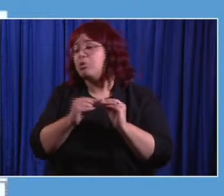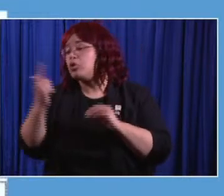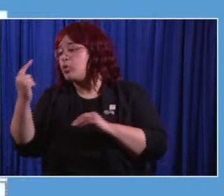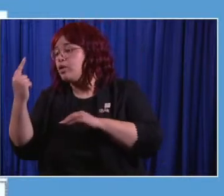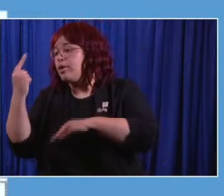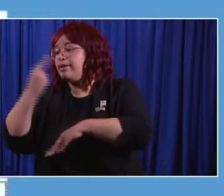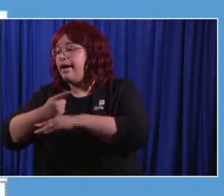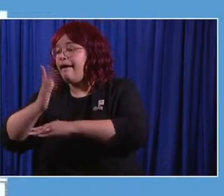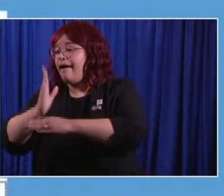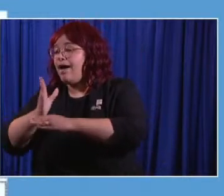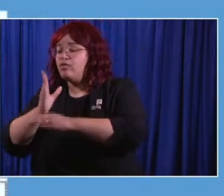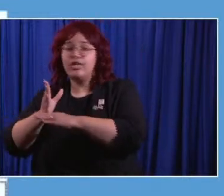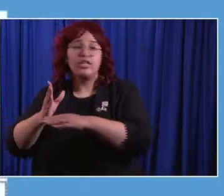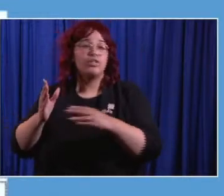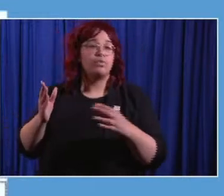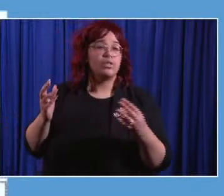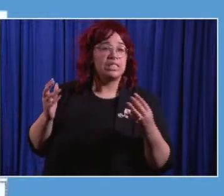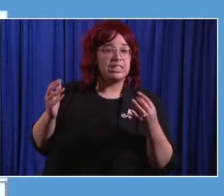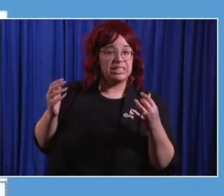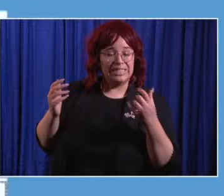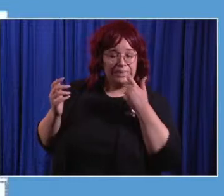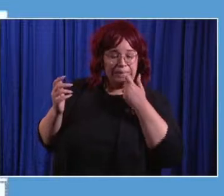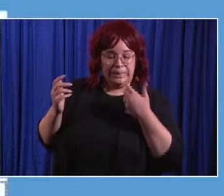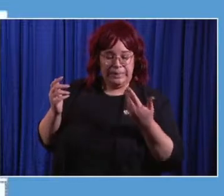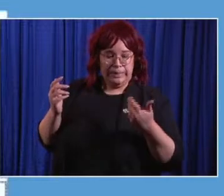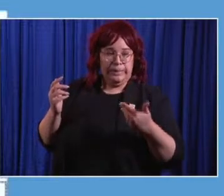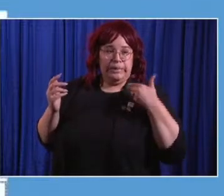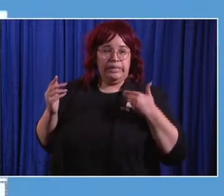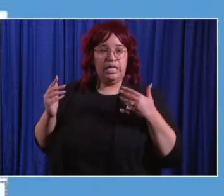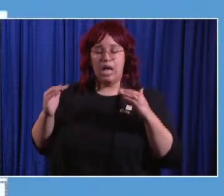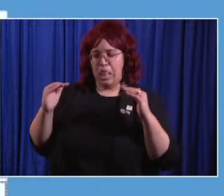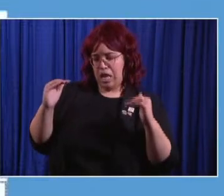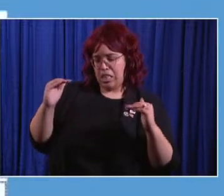were higher than the 21-day average. Just look at the next one, Eric.